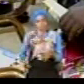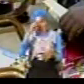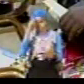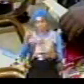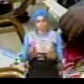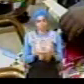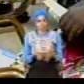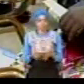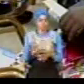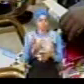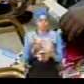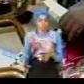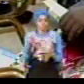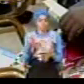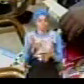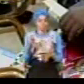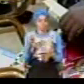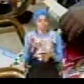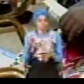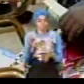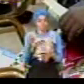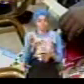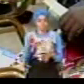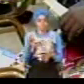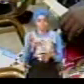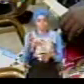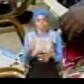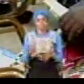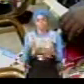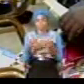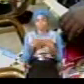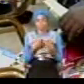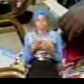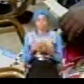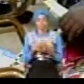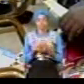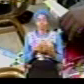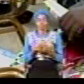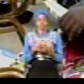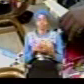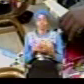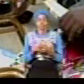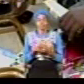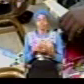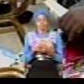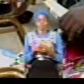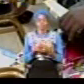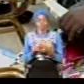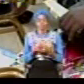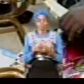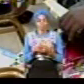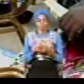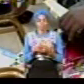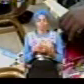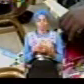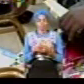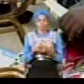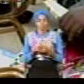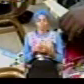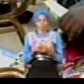according to his writing, he had appendicitis. He was billed for surgical